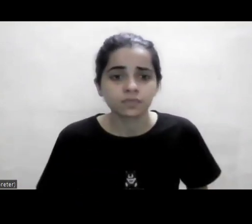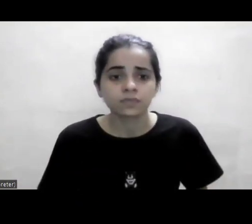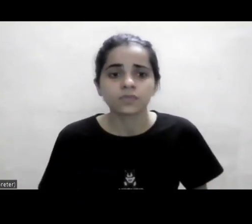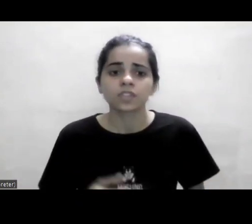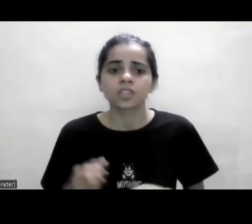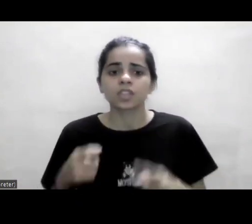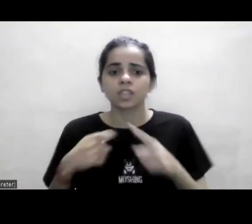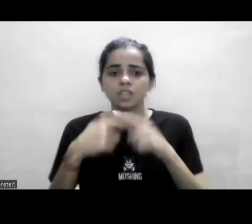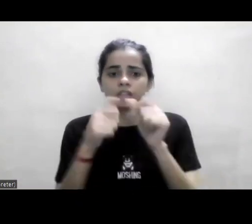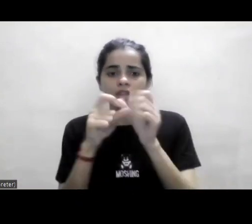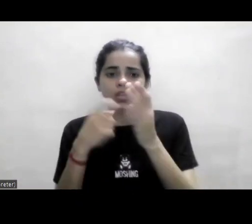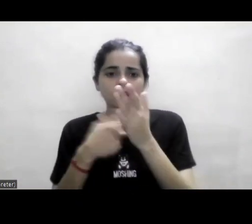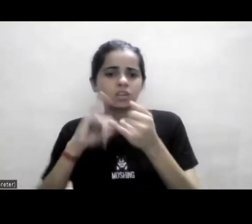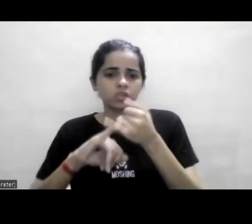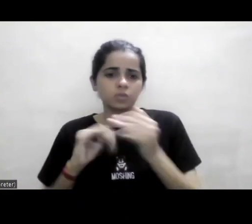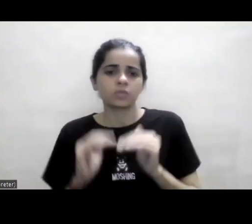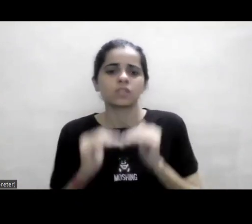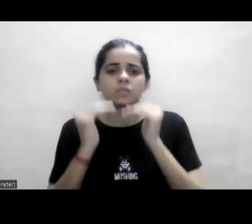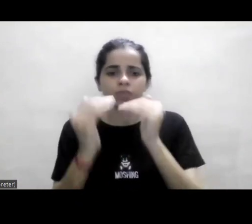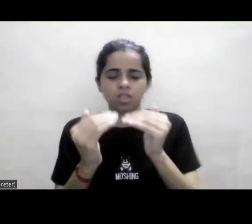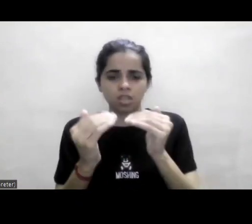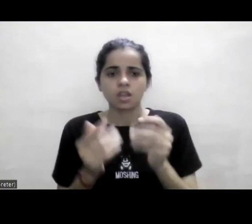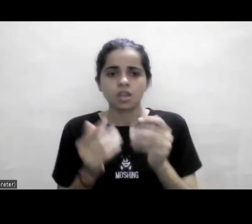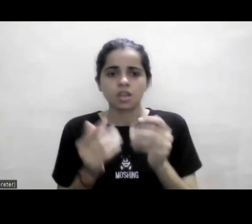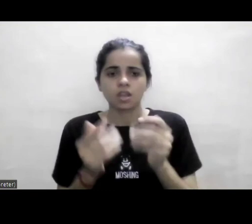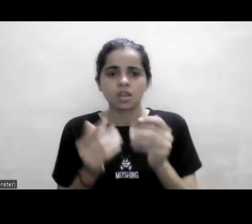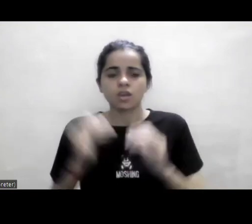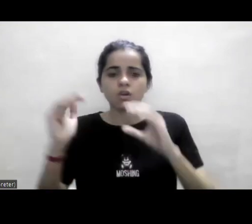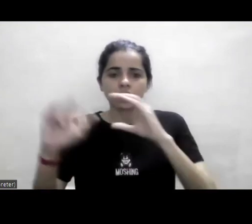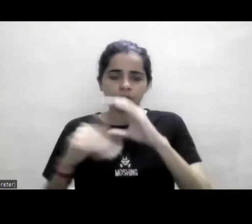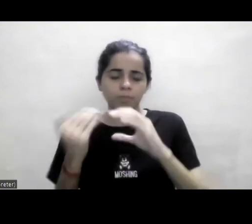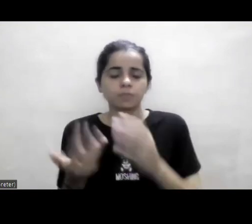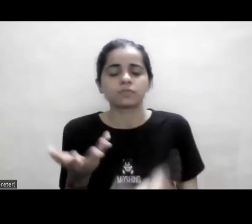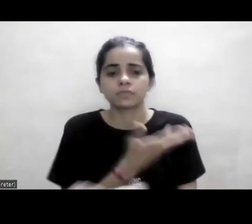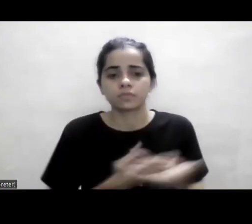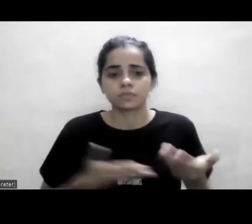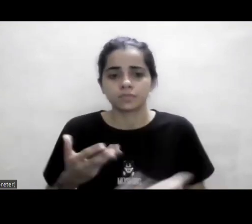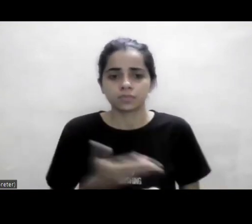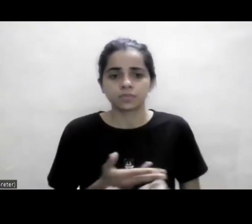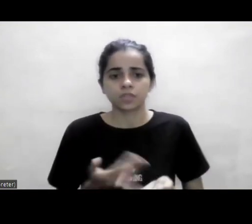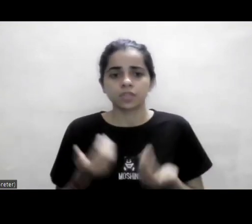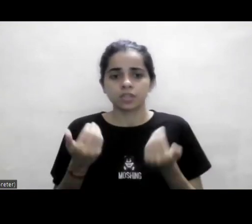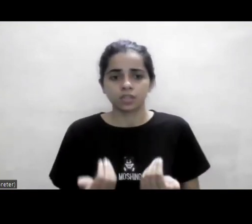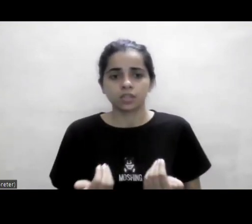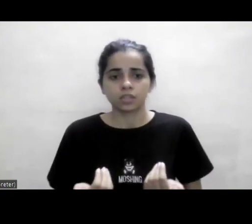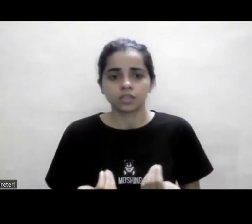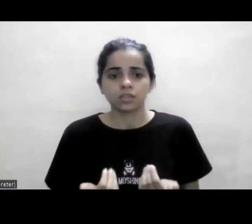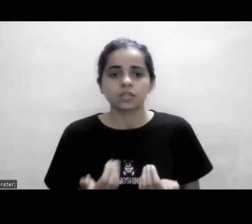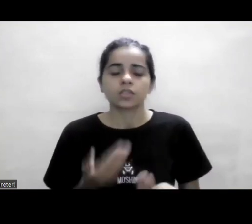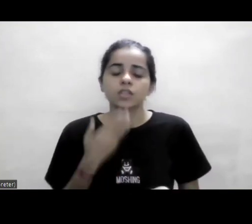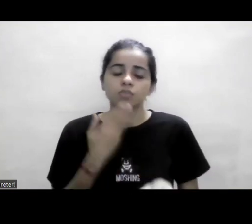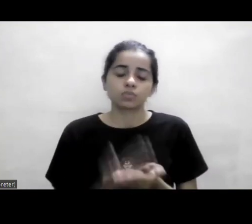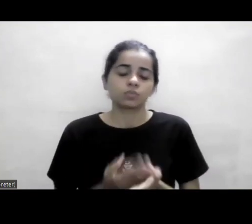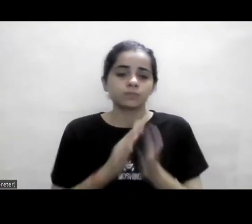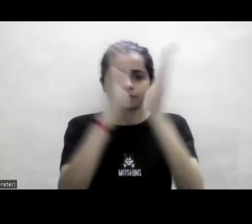can discuss it over chat or maybe email, and that's it for